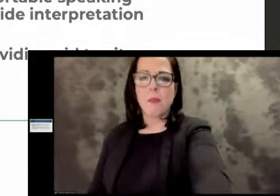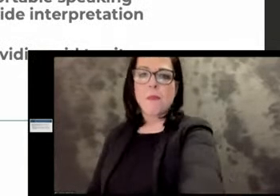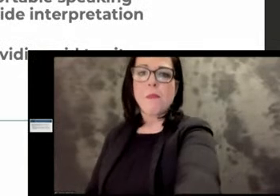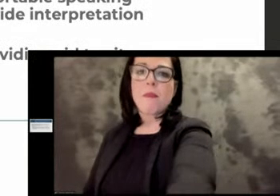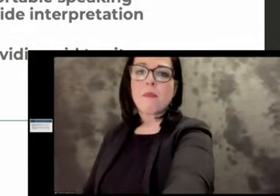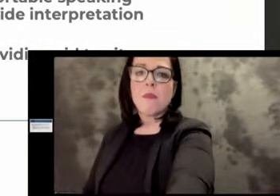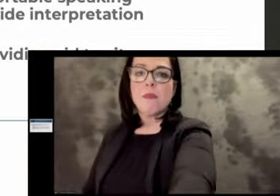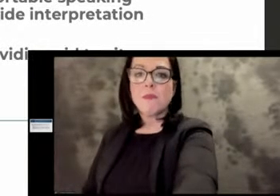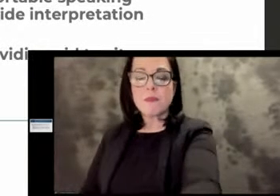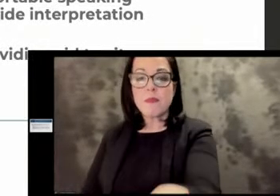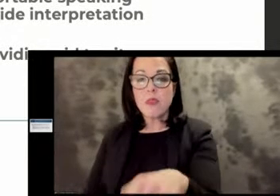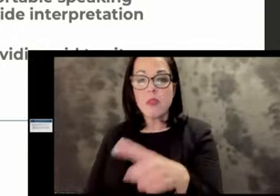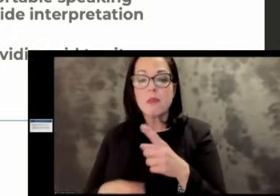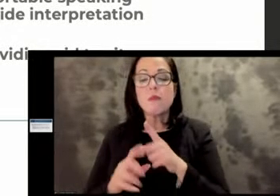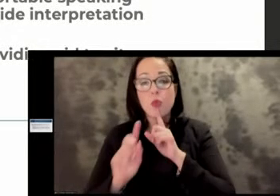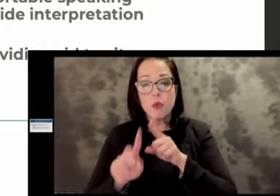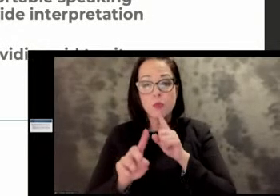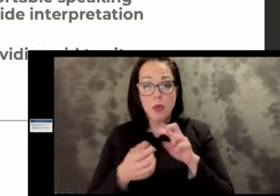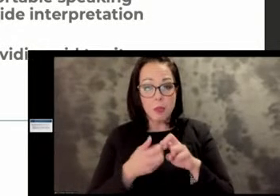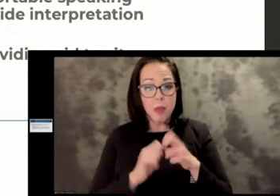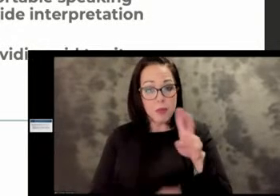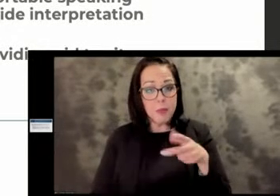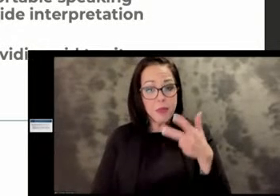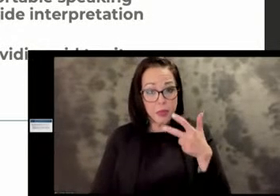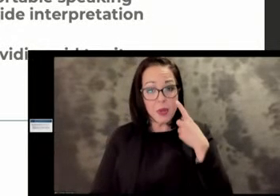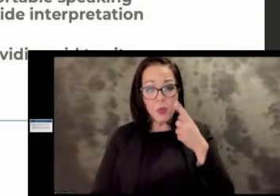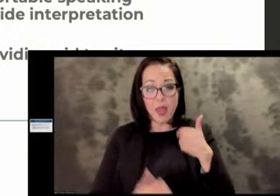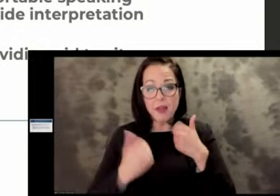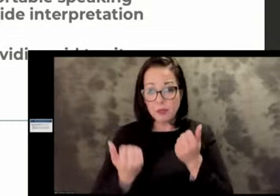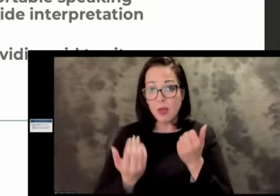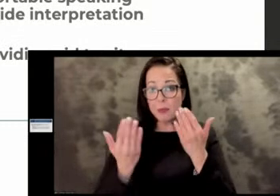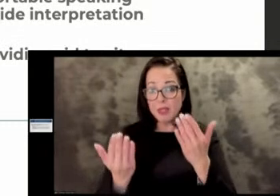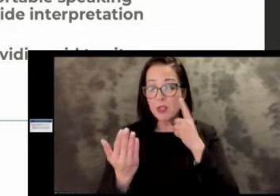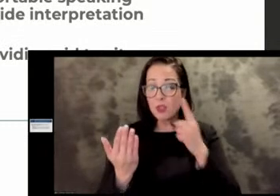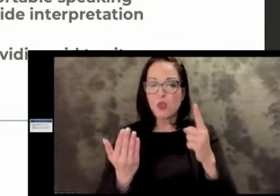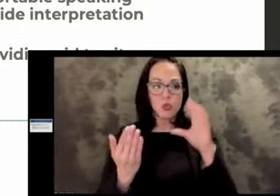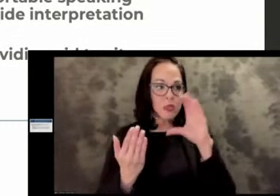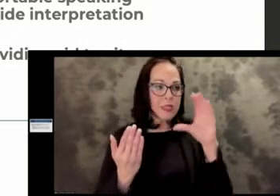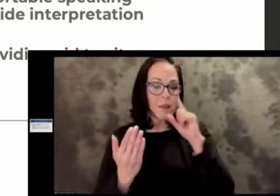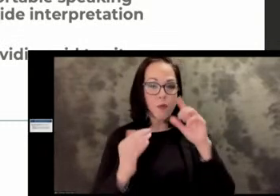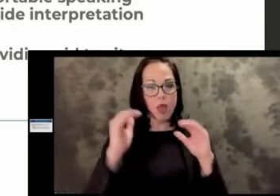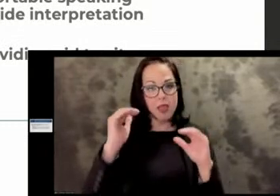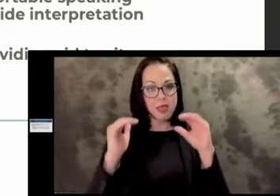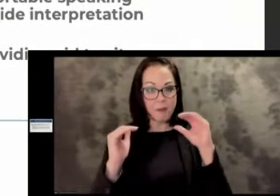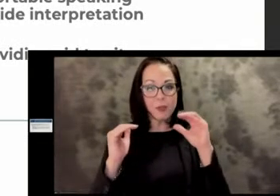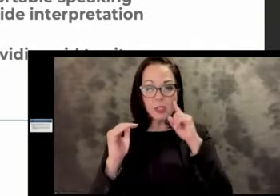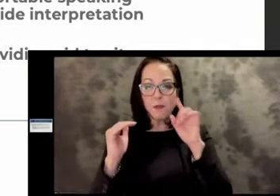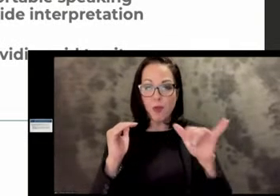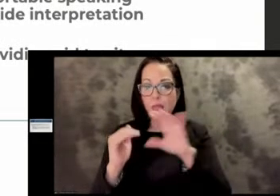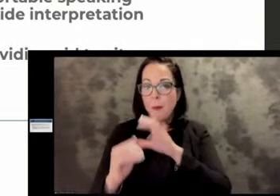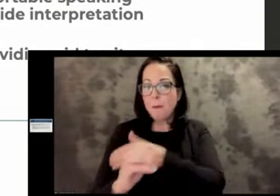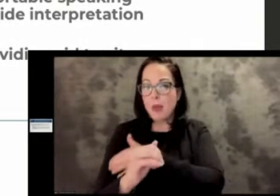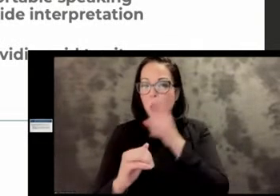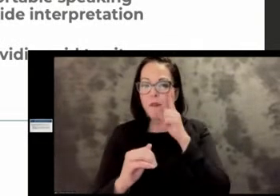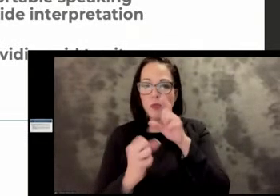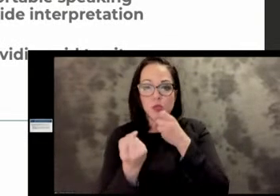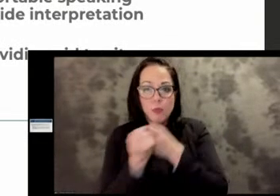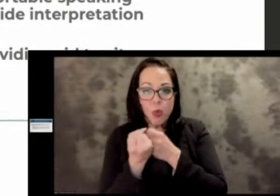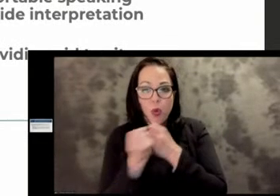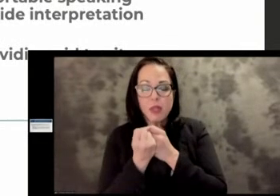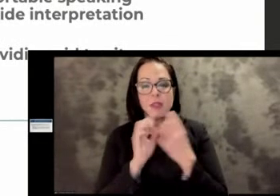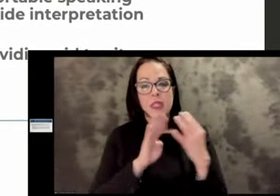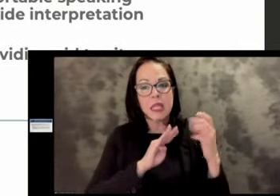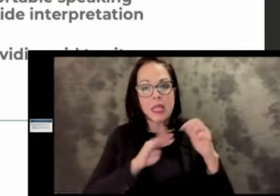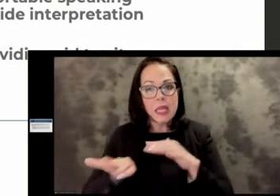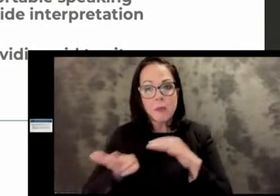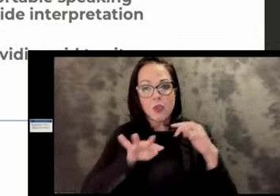To respond to problem 3, we have 3 recommendations that seek to leverage the power of collaboration in particular to support immigrant communities